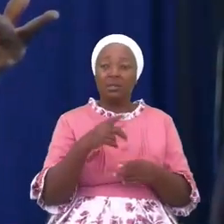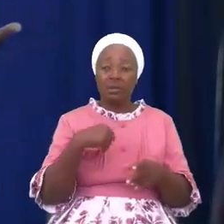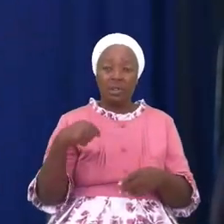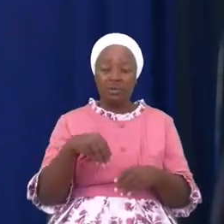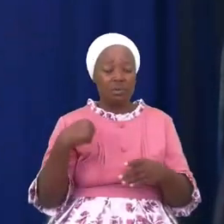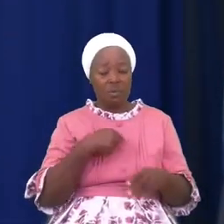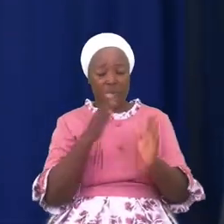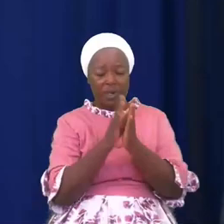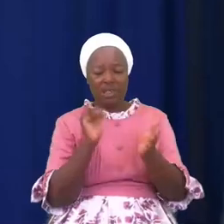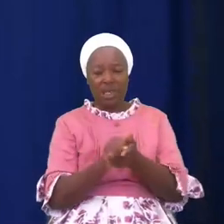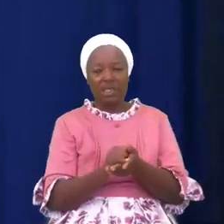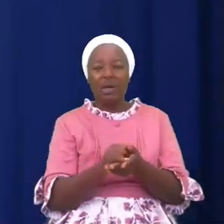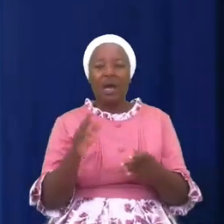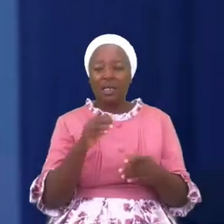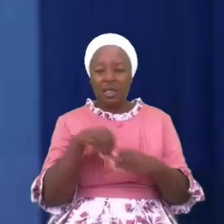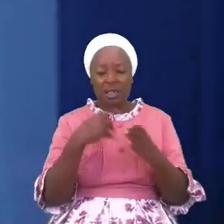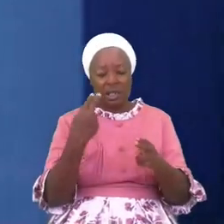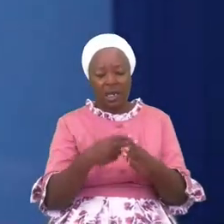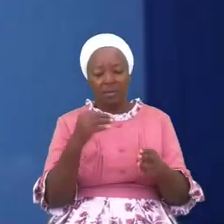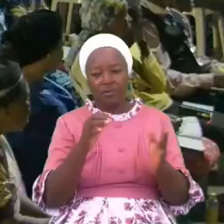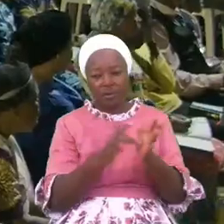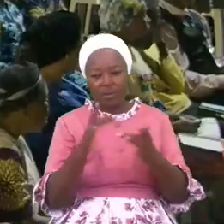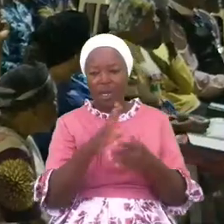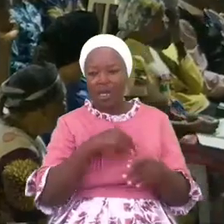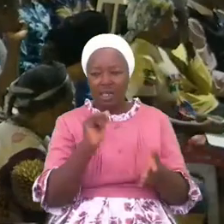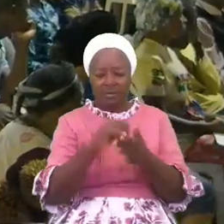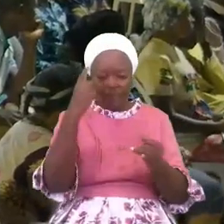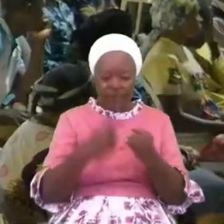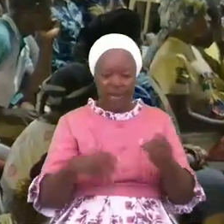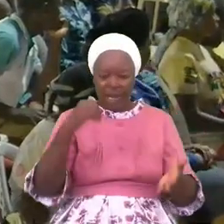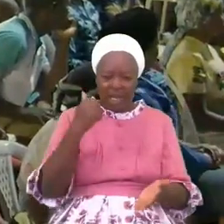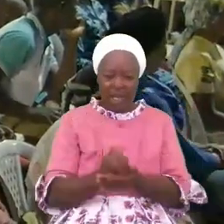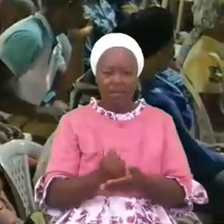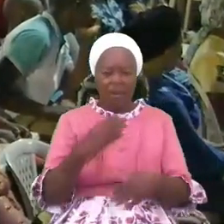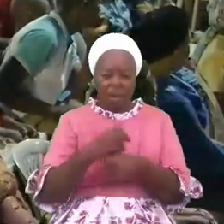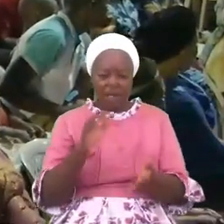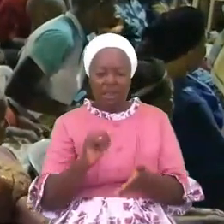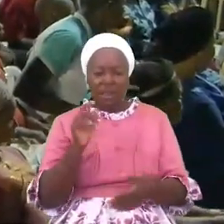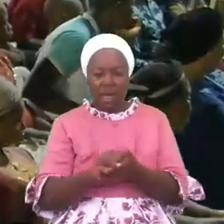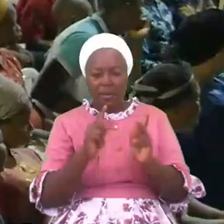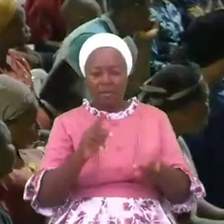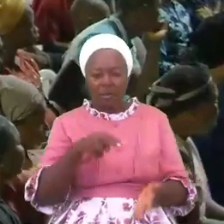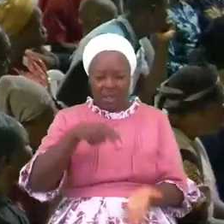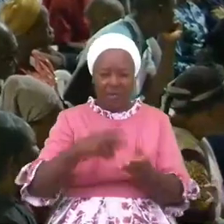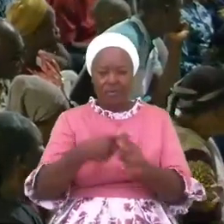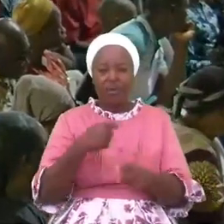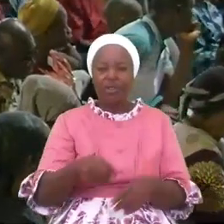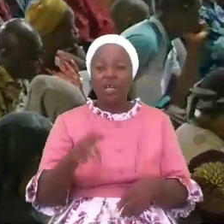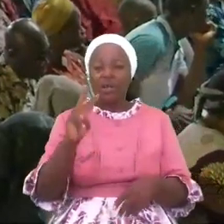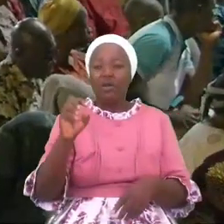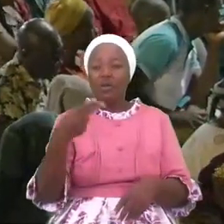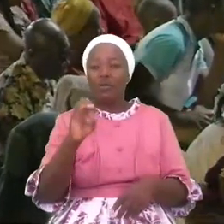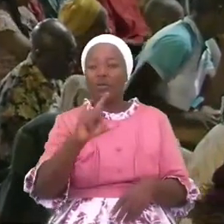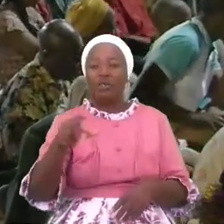them out of their wheelchair, and you close your eyes, and then other people are clapping and jubilating, and you block your